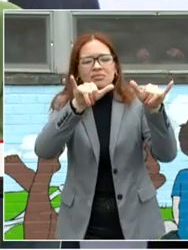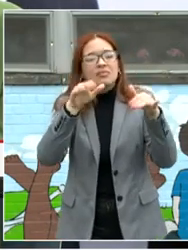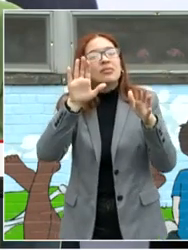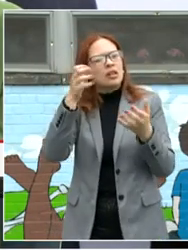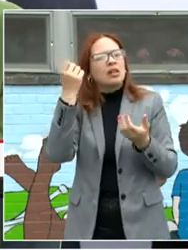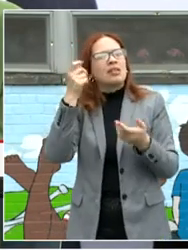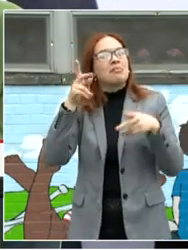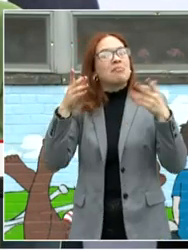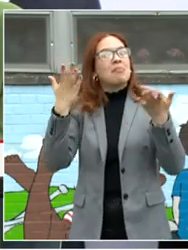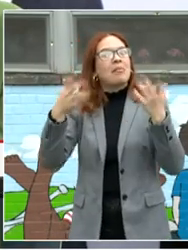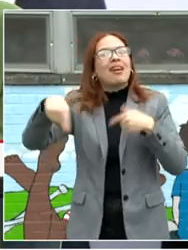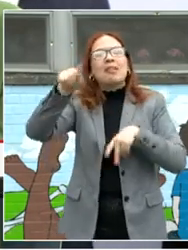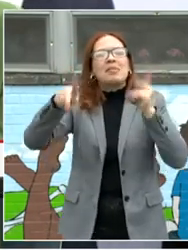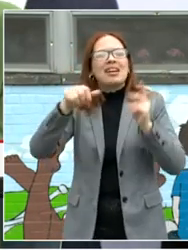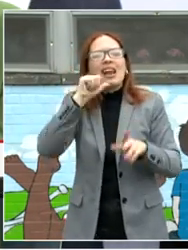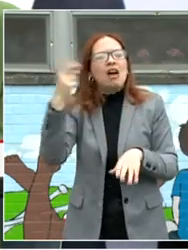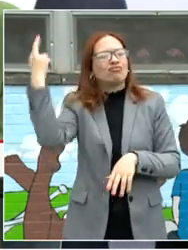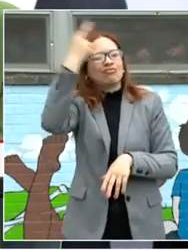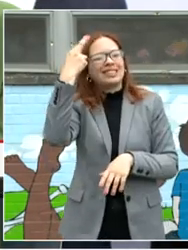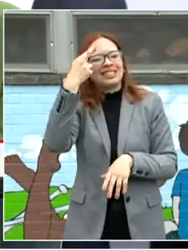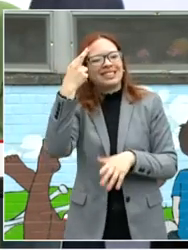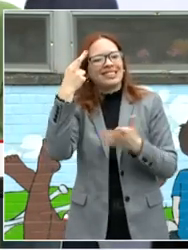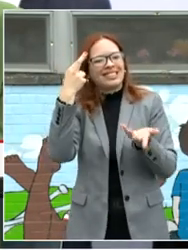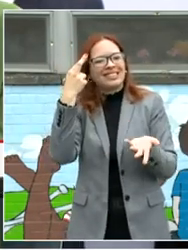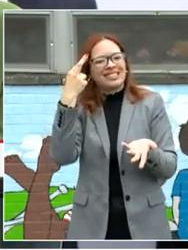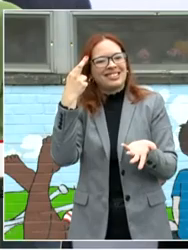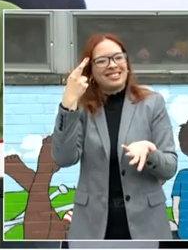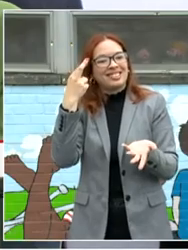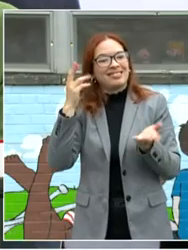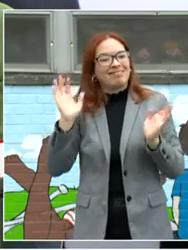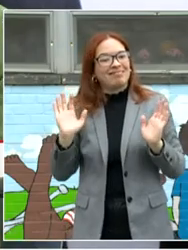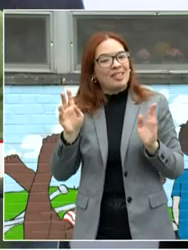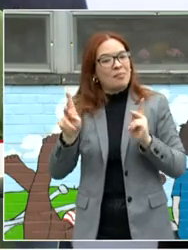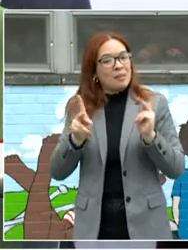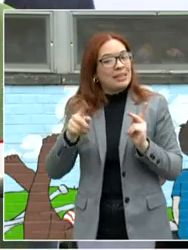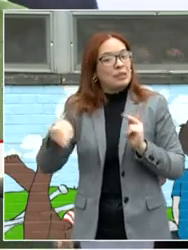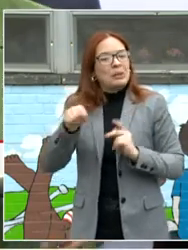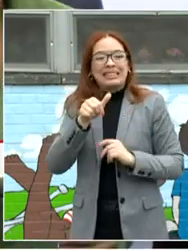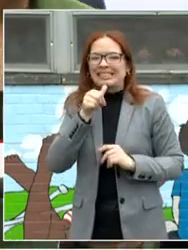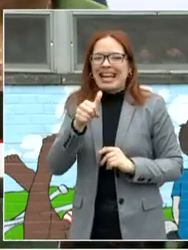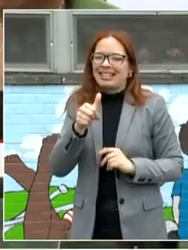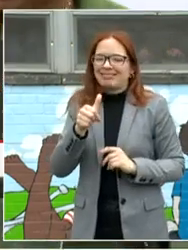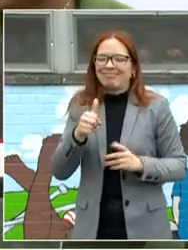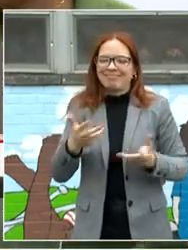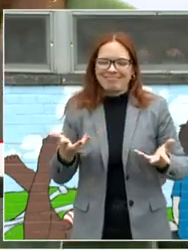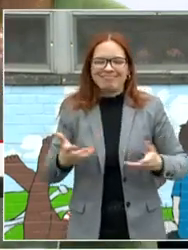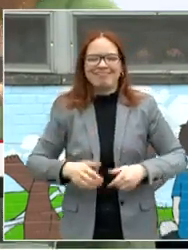I'll leave it at that. All right. Thank you, everybody.